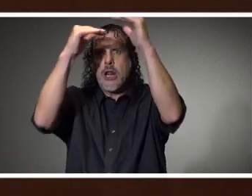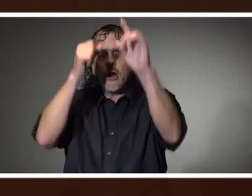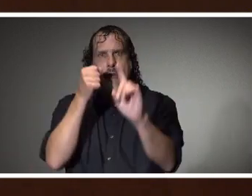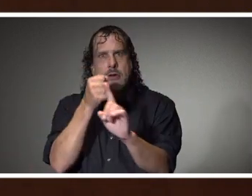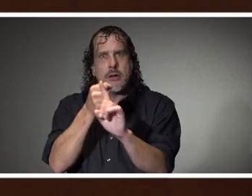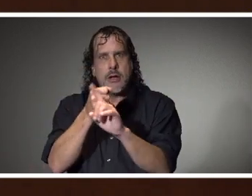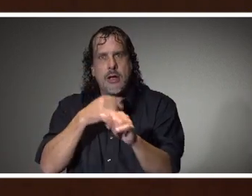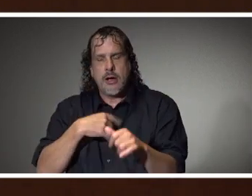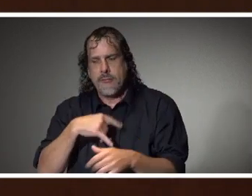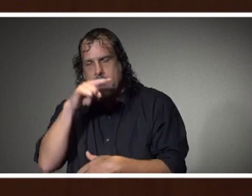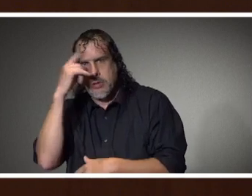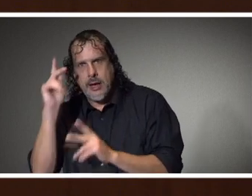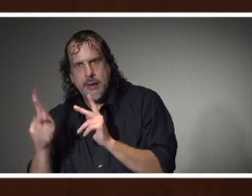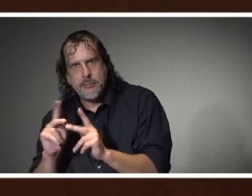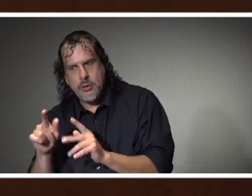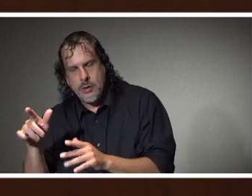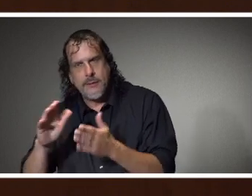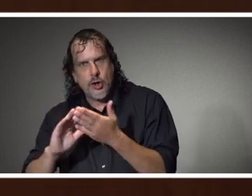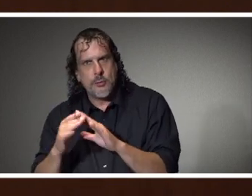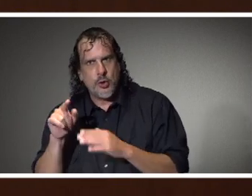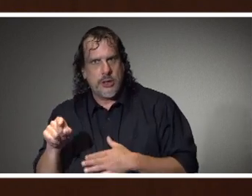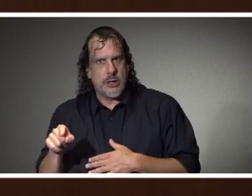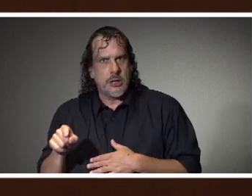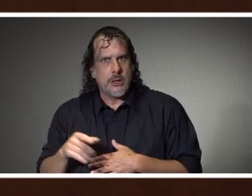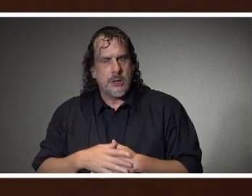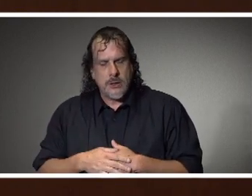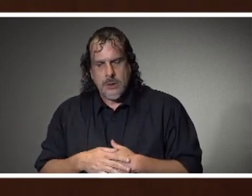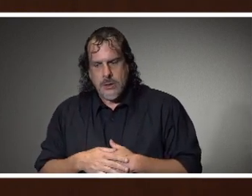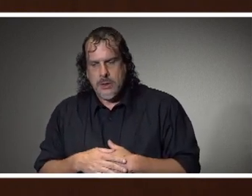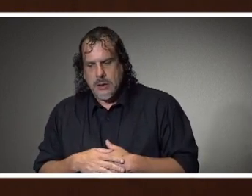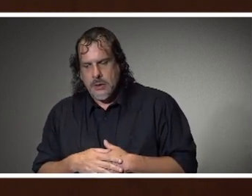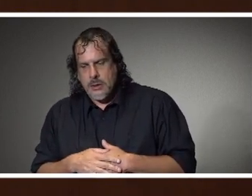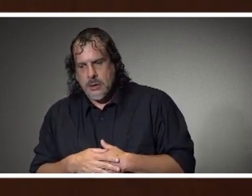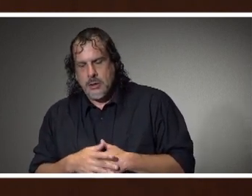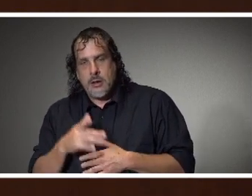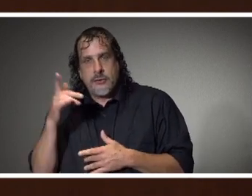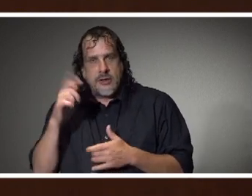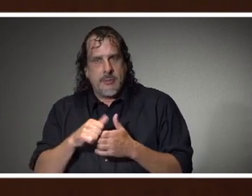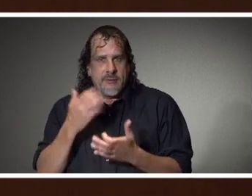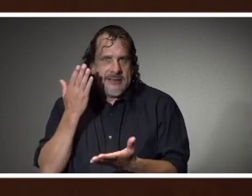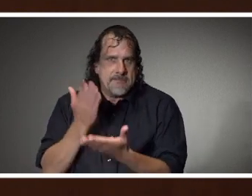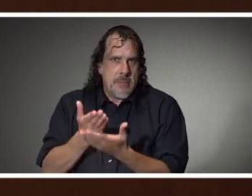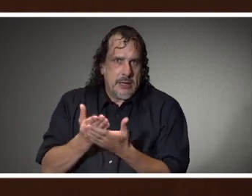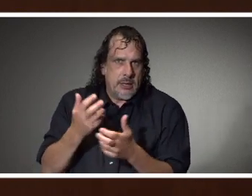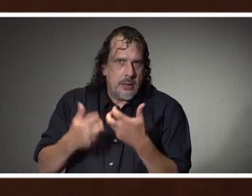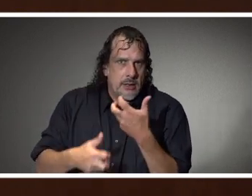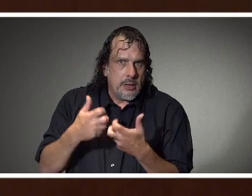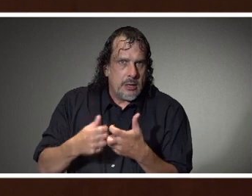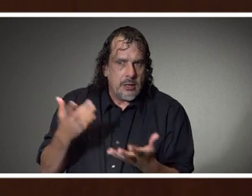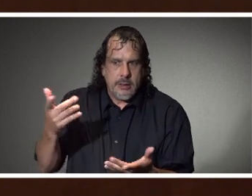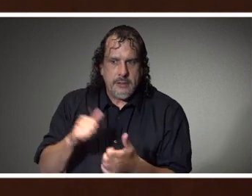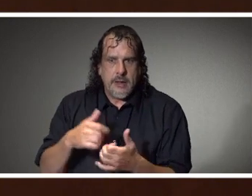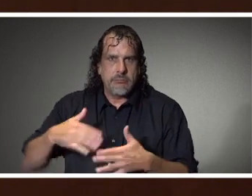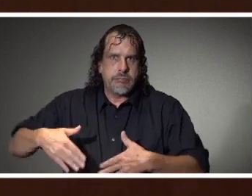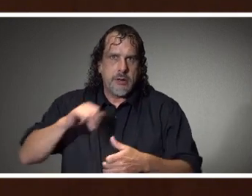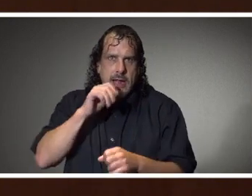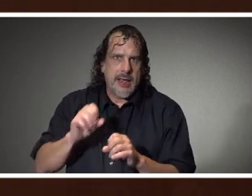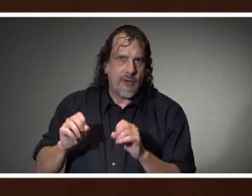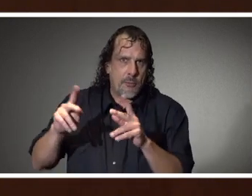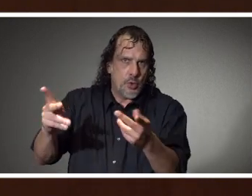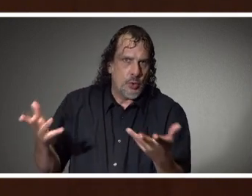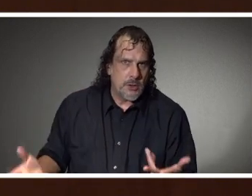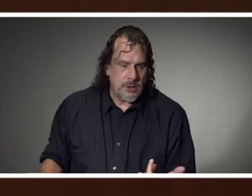minority communities, and especially the black community in Mississippi. I mean, part of it's going to be economic disparities that give you lack of opportunity. It's going to